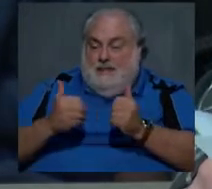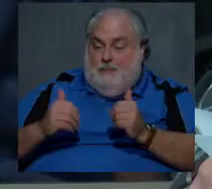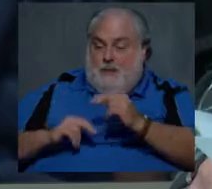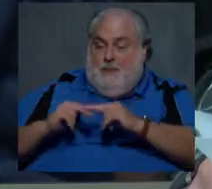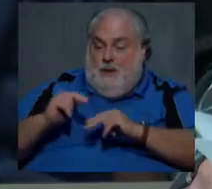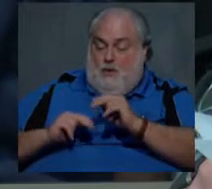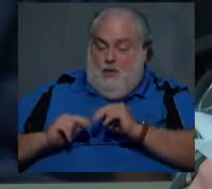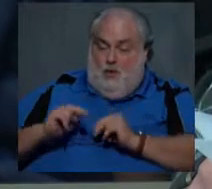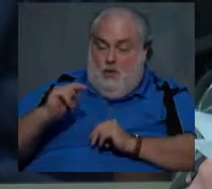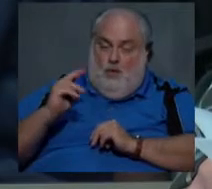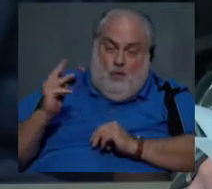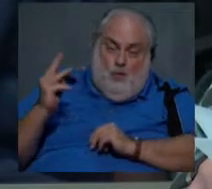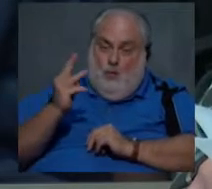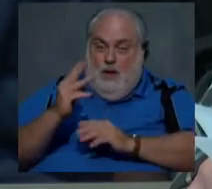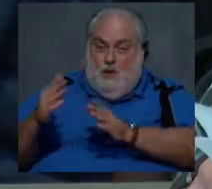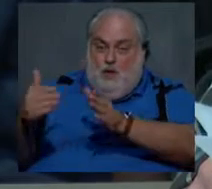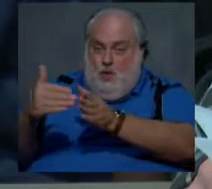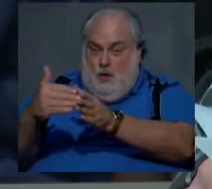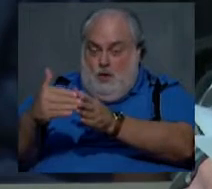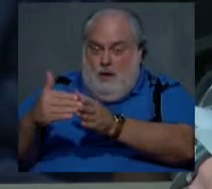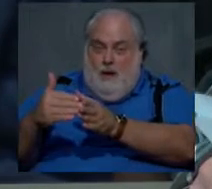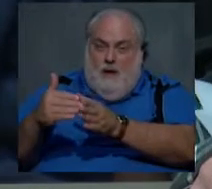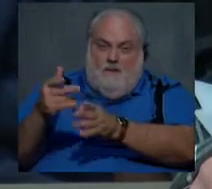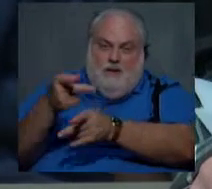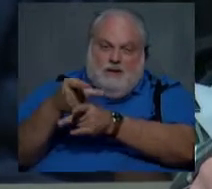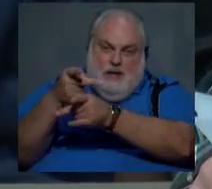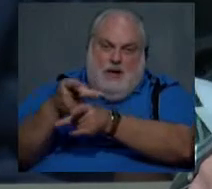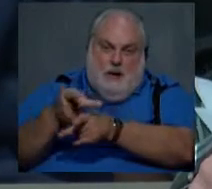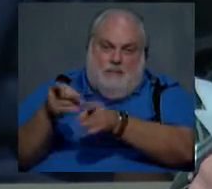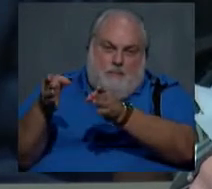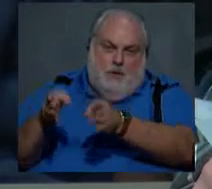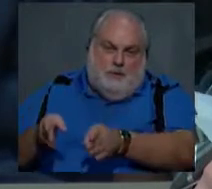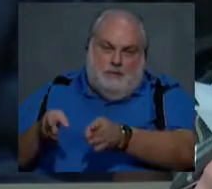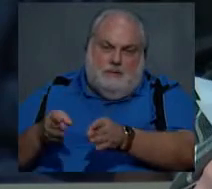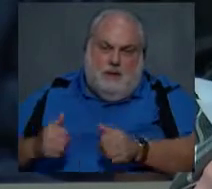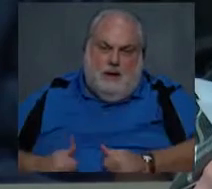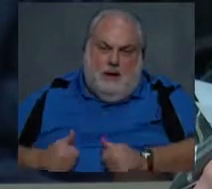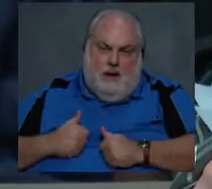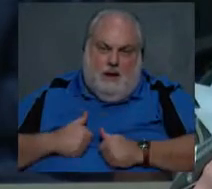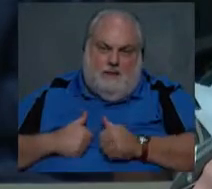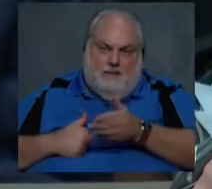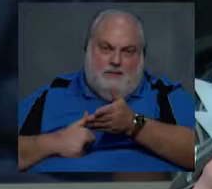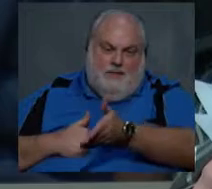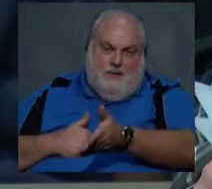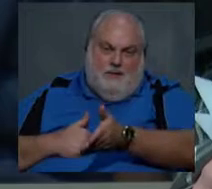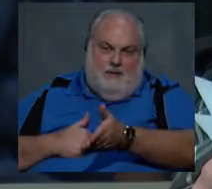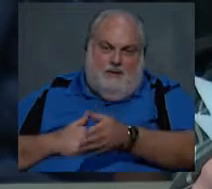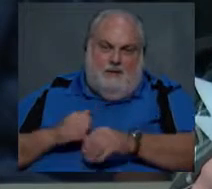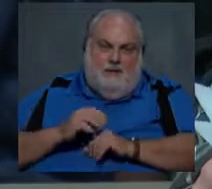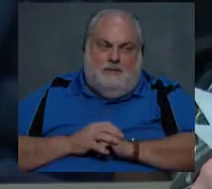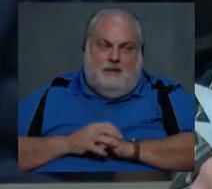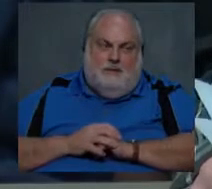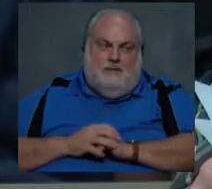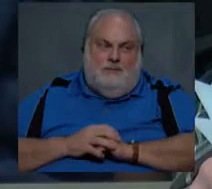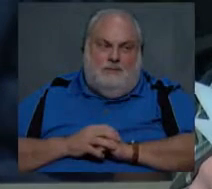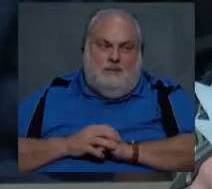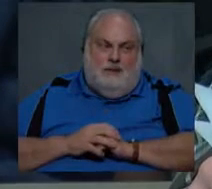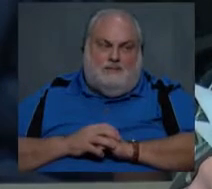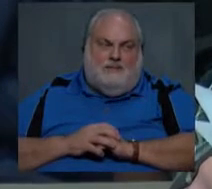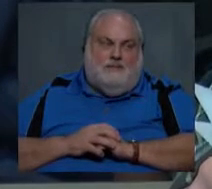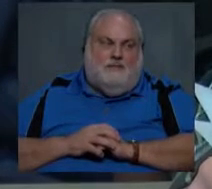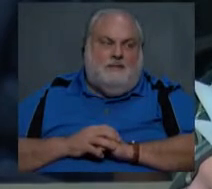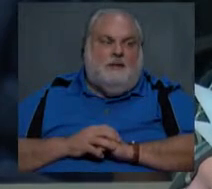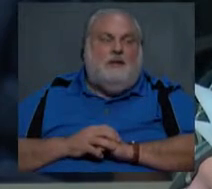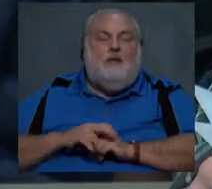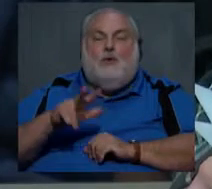on the northwest corner of the site will be a combination caretaker's residence and security command center. There are